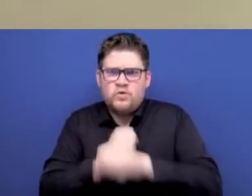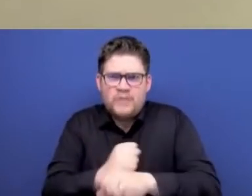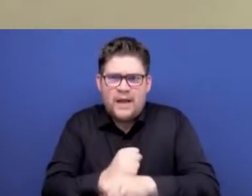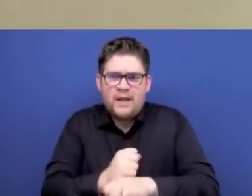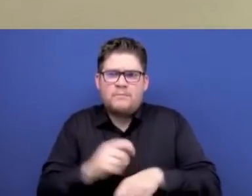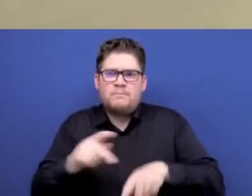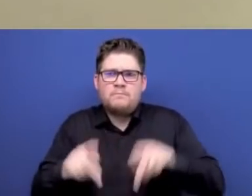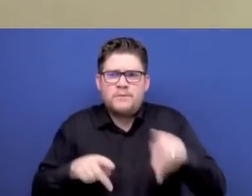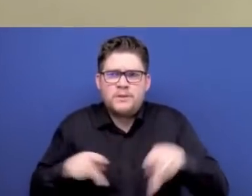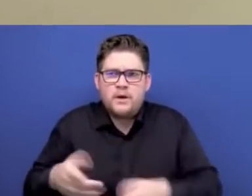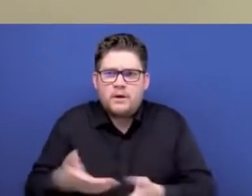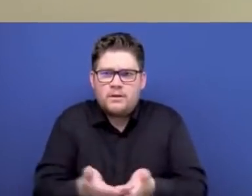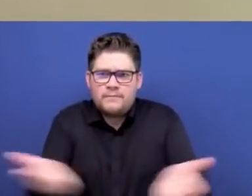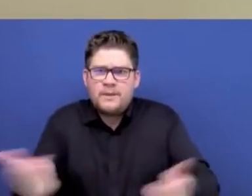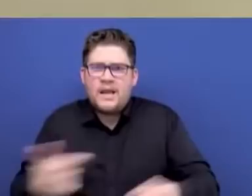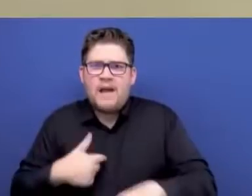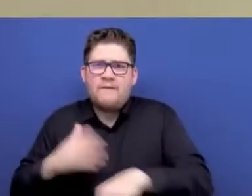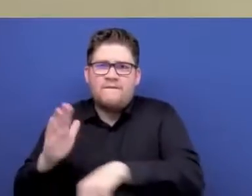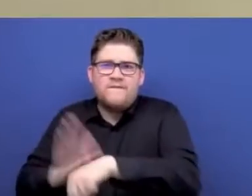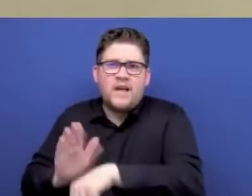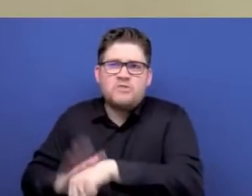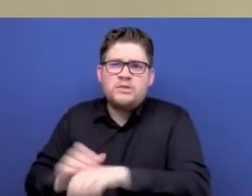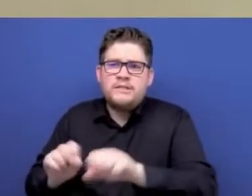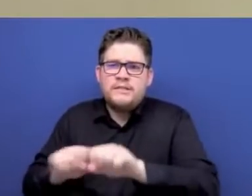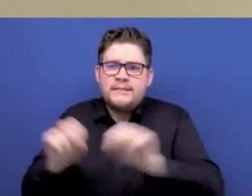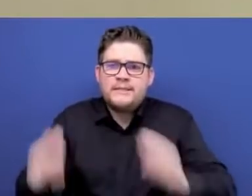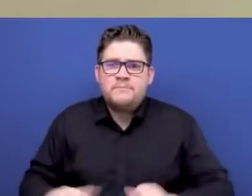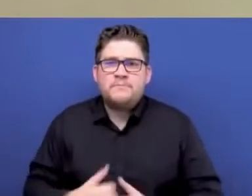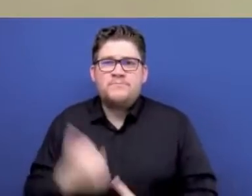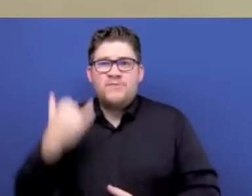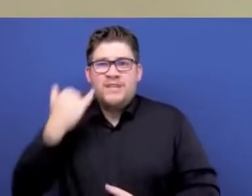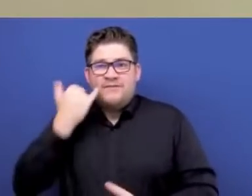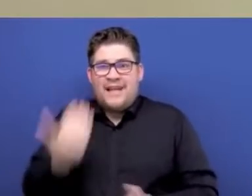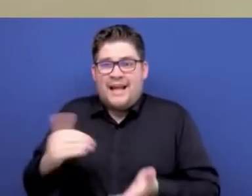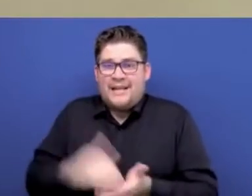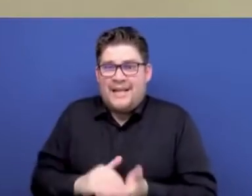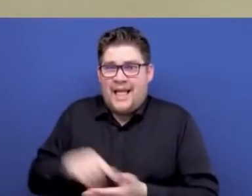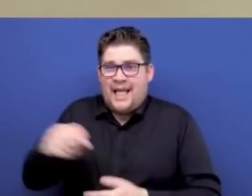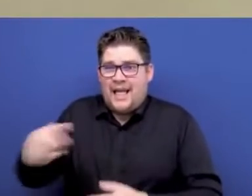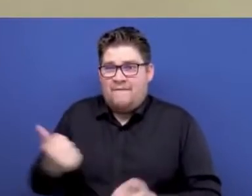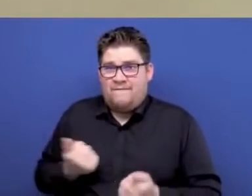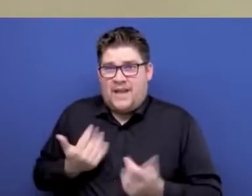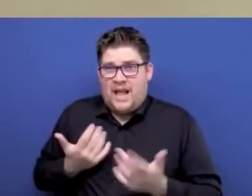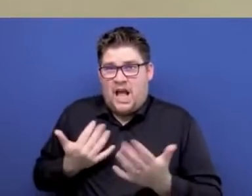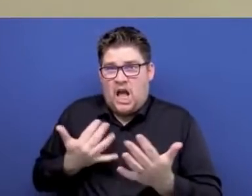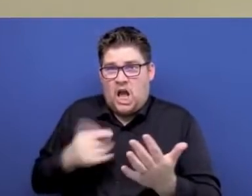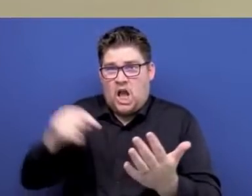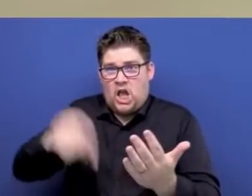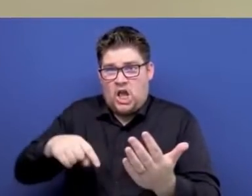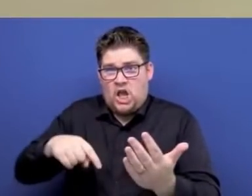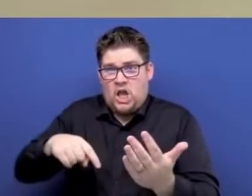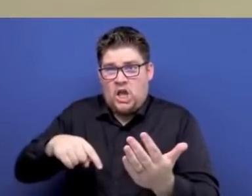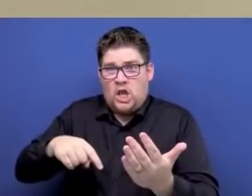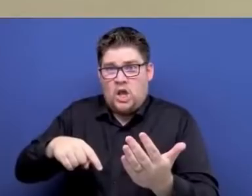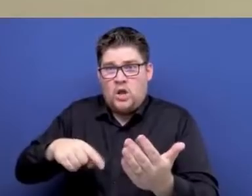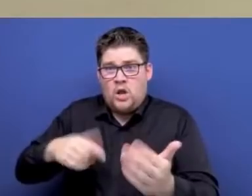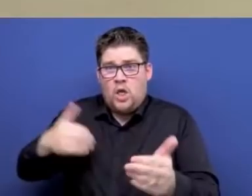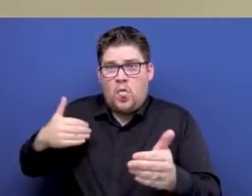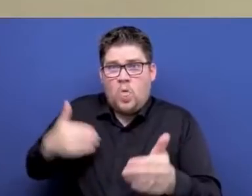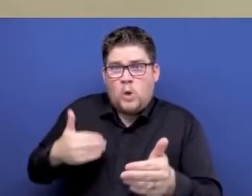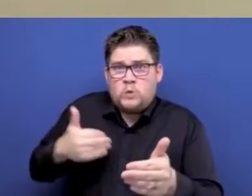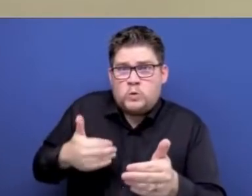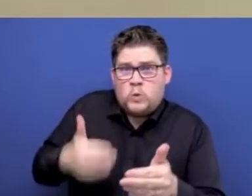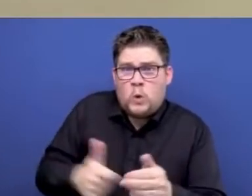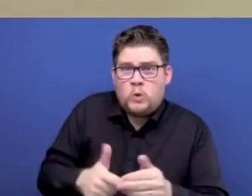gets so bad later this week that we see a fire sparked too close to a community like that, how can we